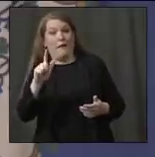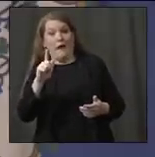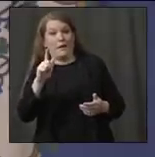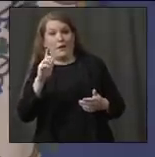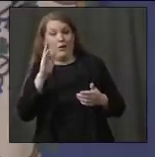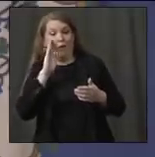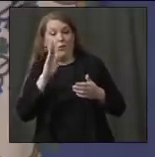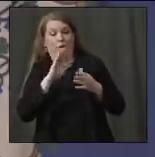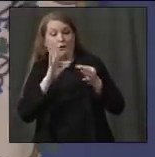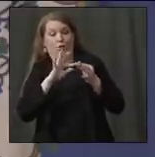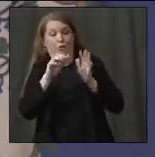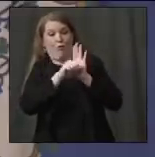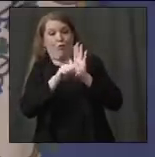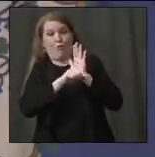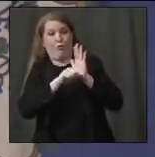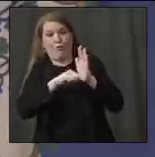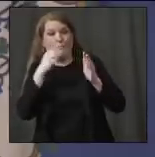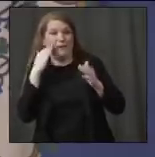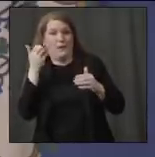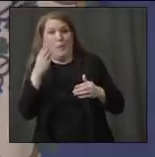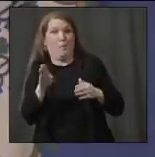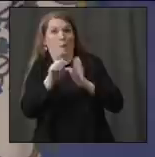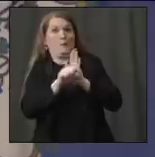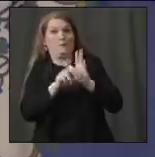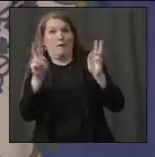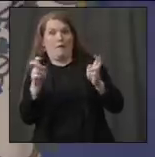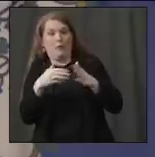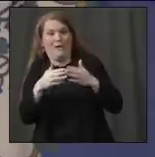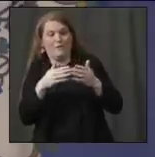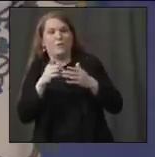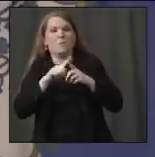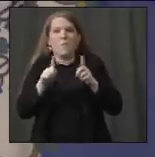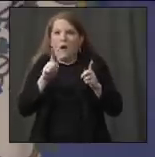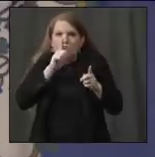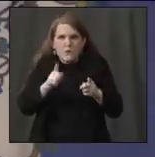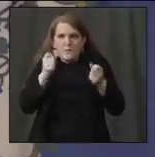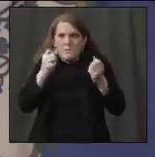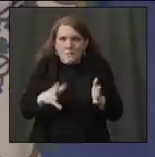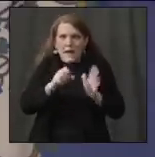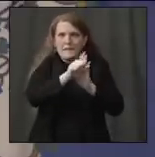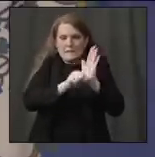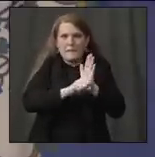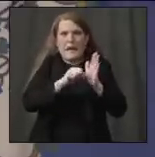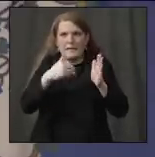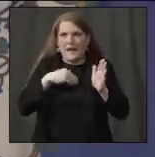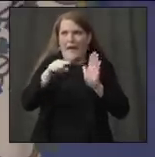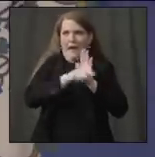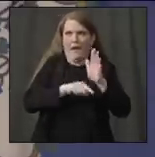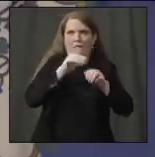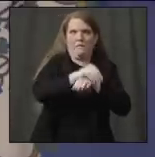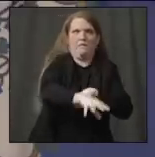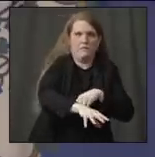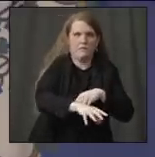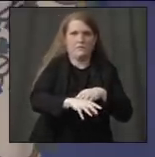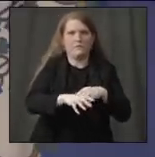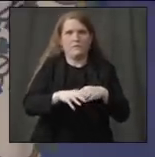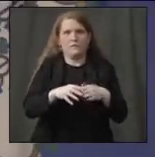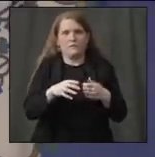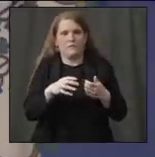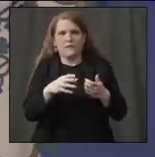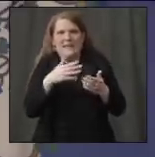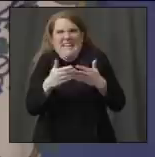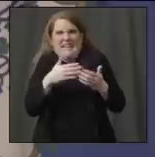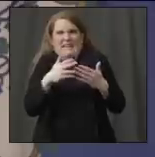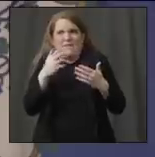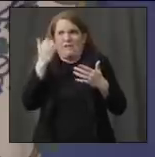indolence. But you're going to find that a lot of states are impacted in different ways. For example, those that have a lot of energy have been impacted even more